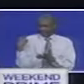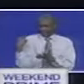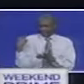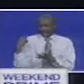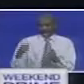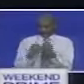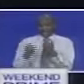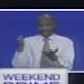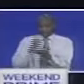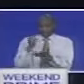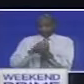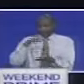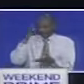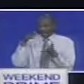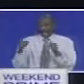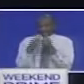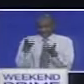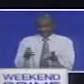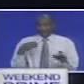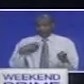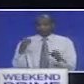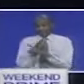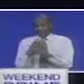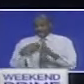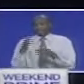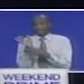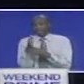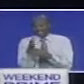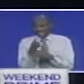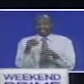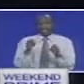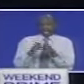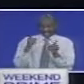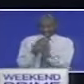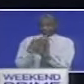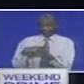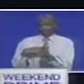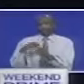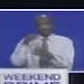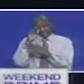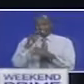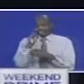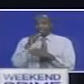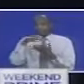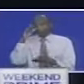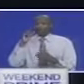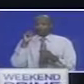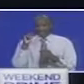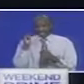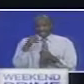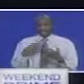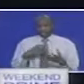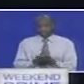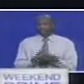more appointments expected this year, particularly those of diplomats and ambassadors, that we will see more of the face of Kenya, and perhaps